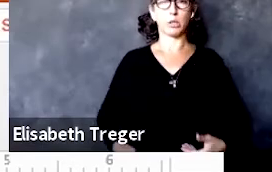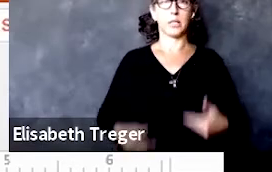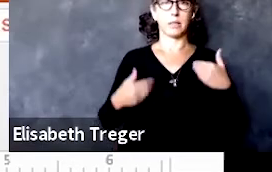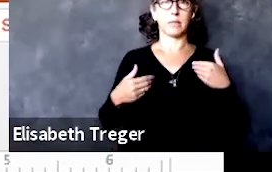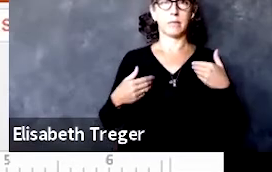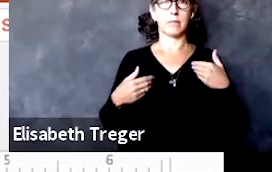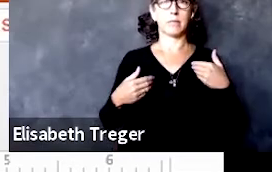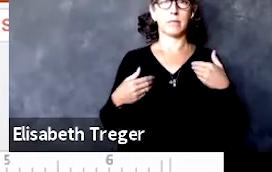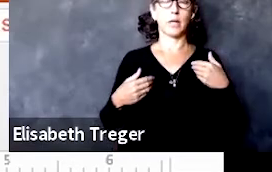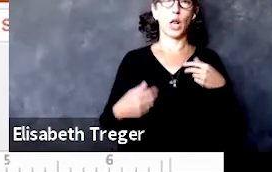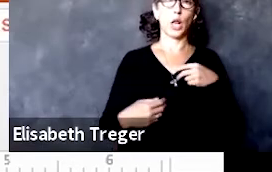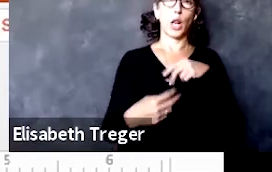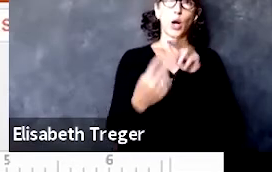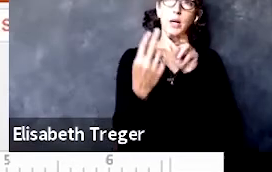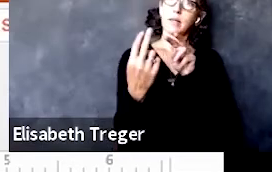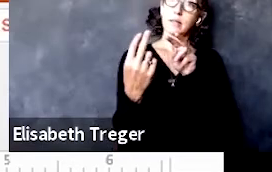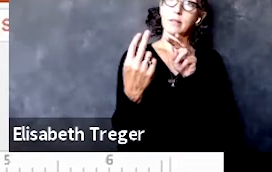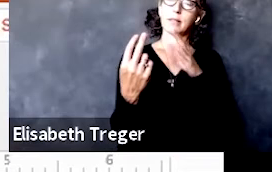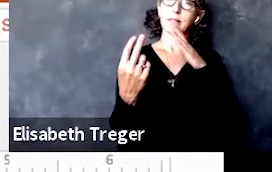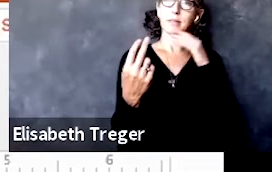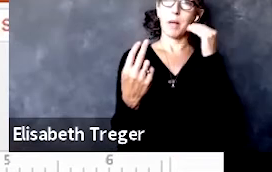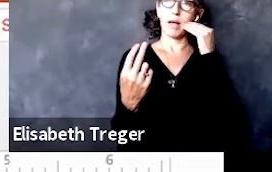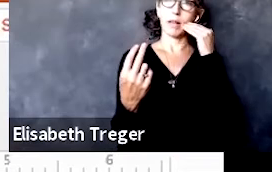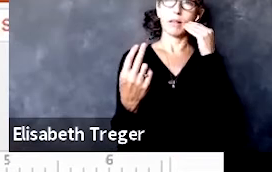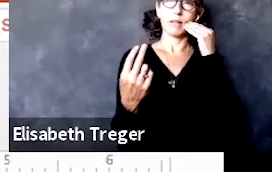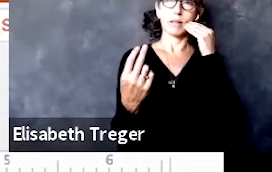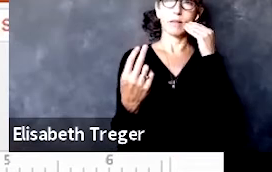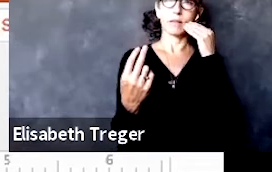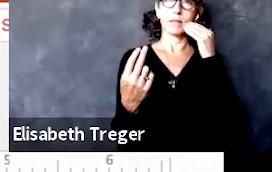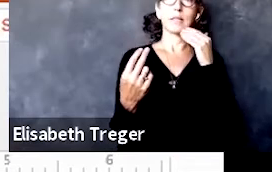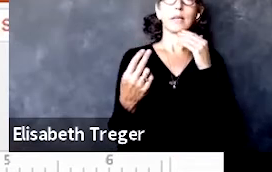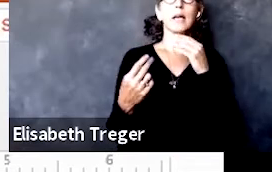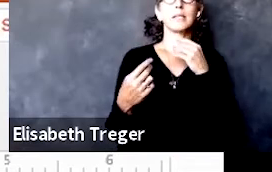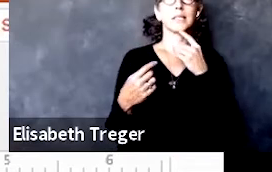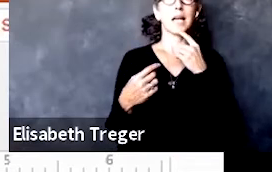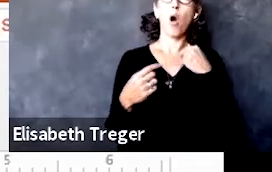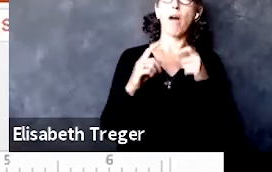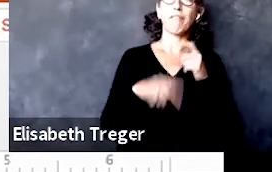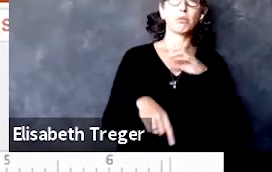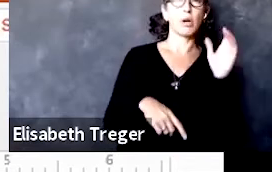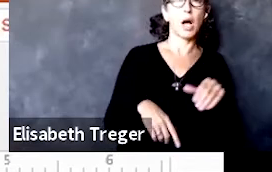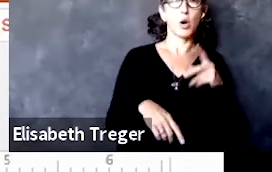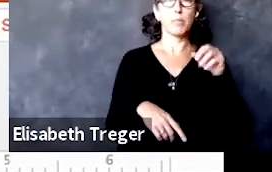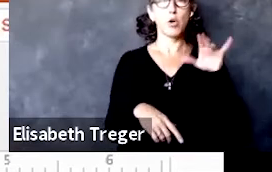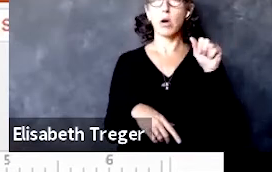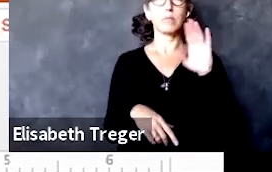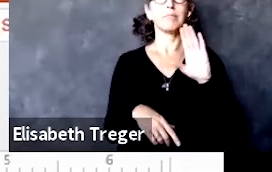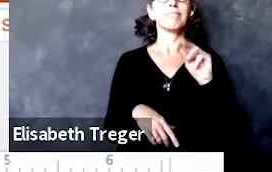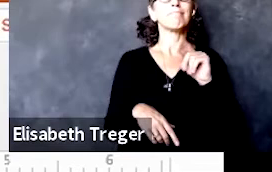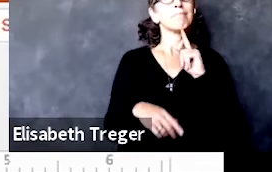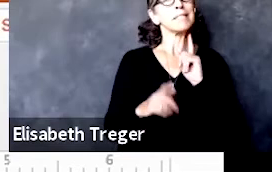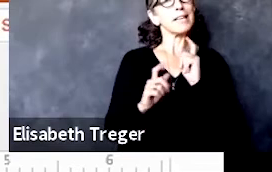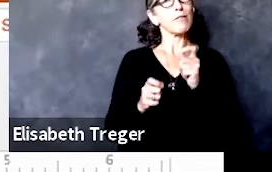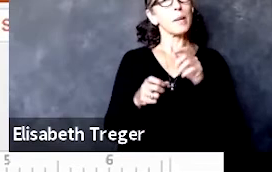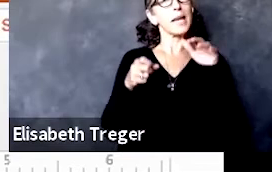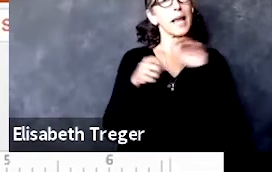eye and smile, of course. Say where you're from, but not just a city. I'm from Chicago, I'm from Peoria. Give the neighborhood, maybe say you live near